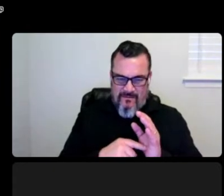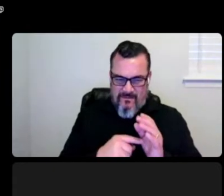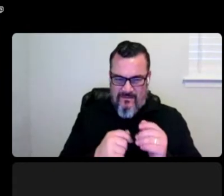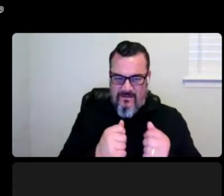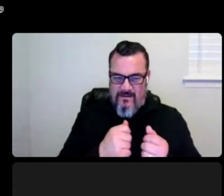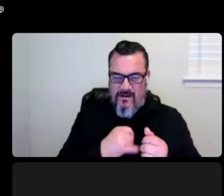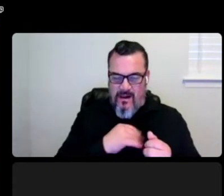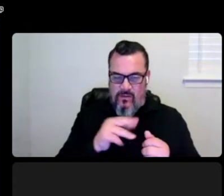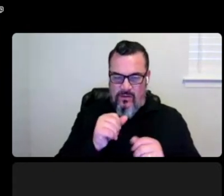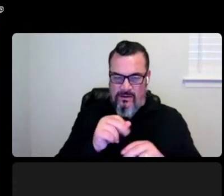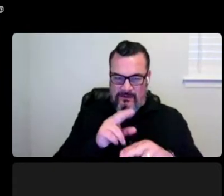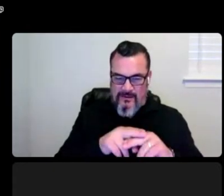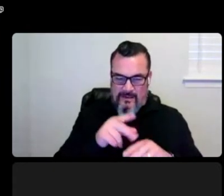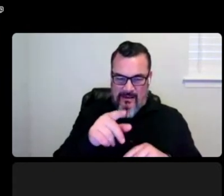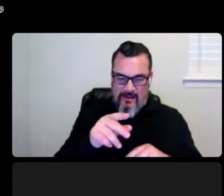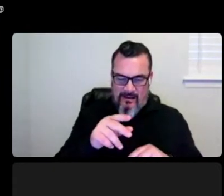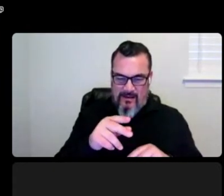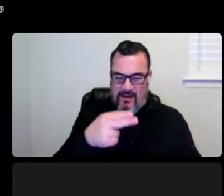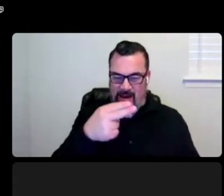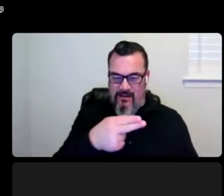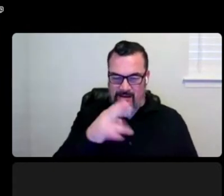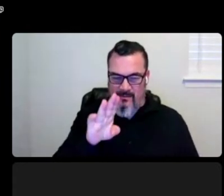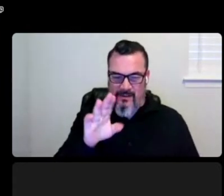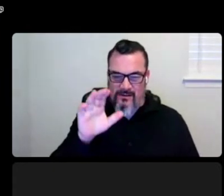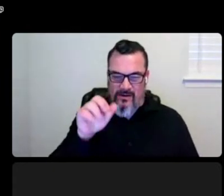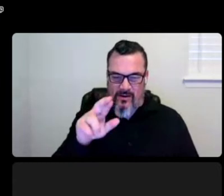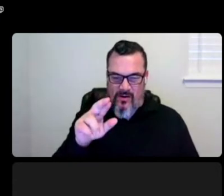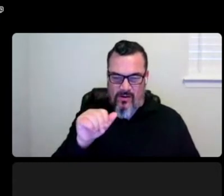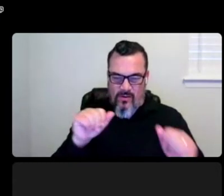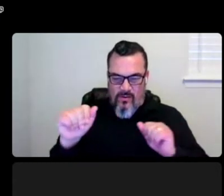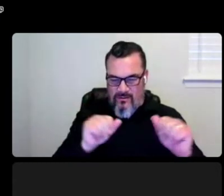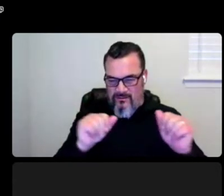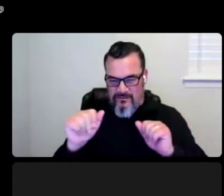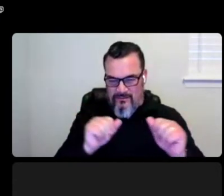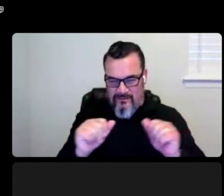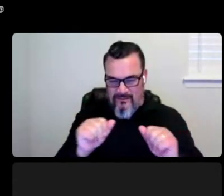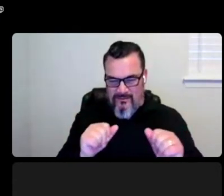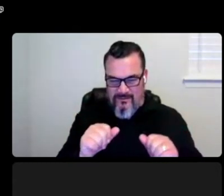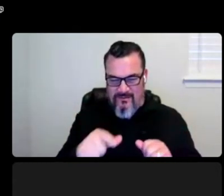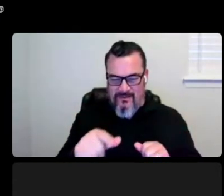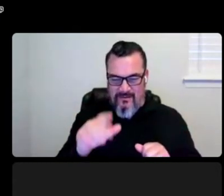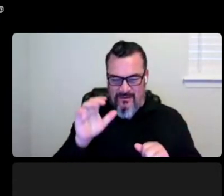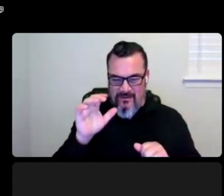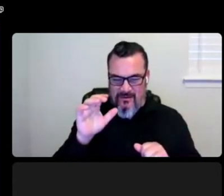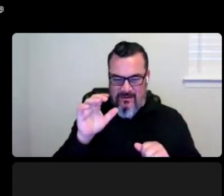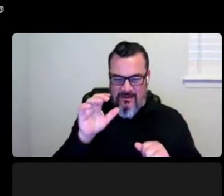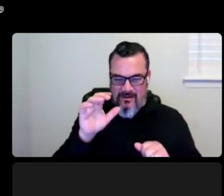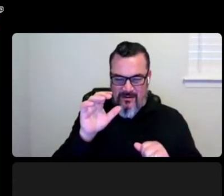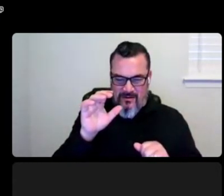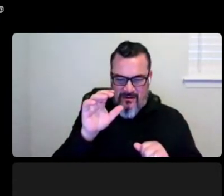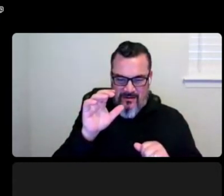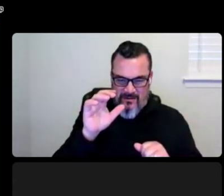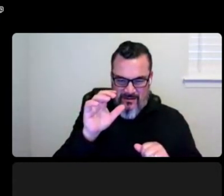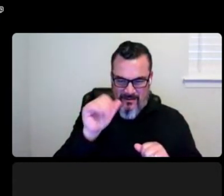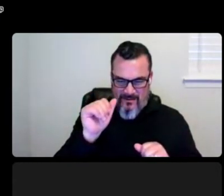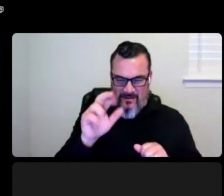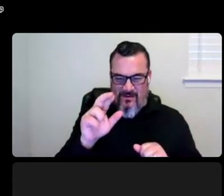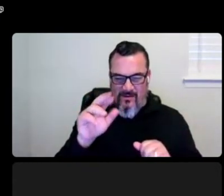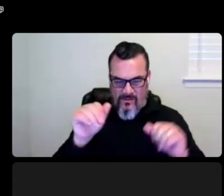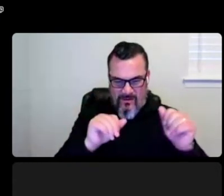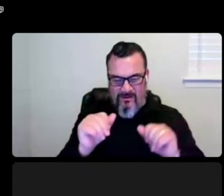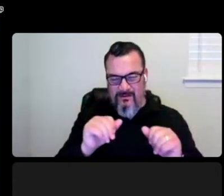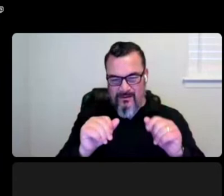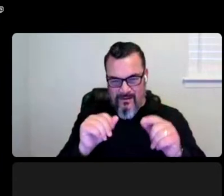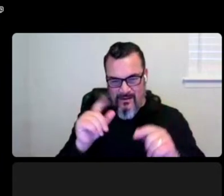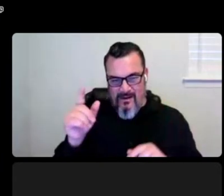I was sitting, that is Huntington Beach Car Wash. There's a car wash at Beach and Ellis in Huntington Beach